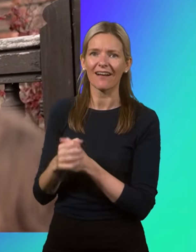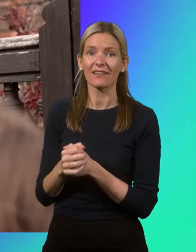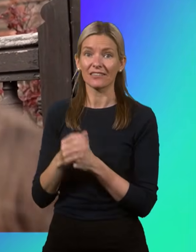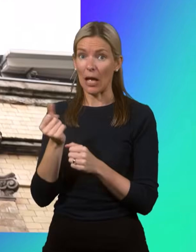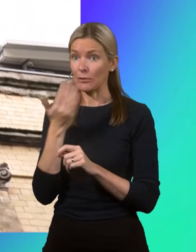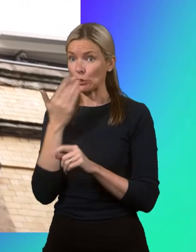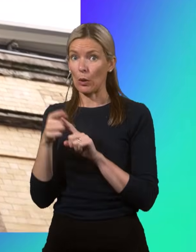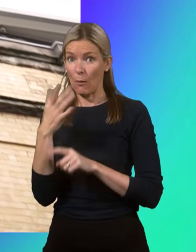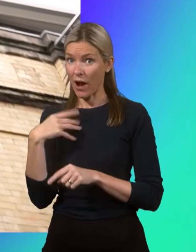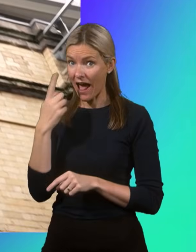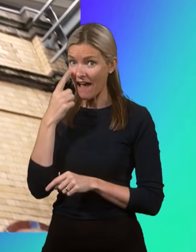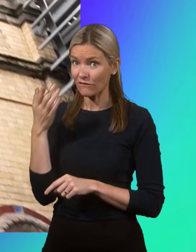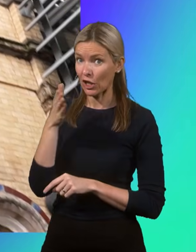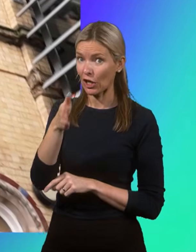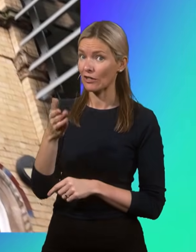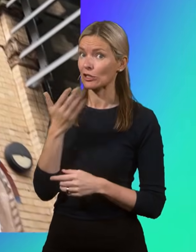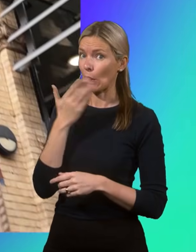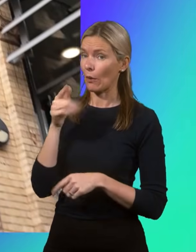can see about that.